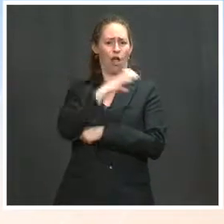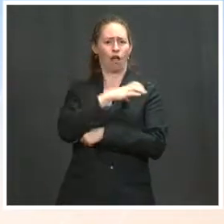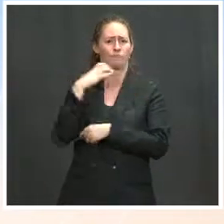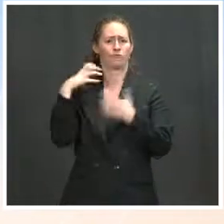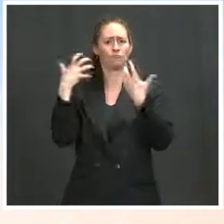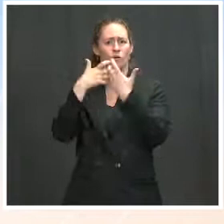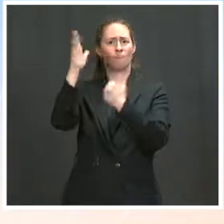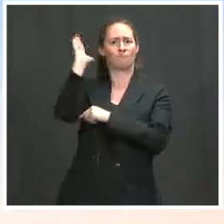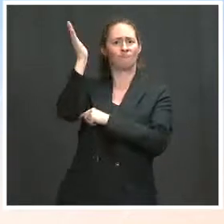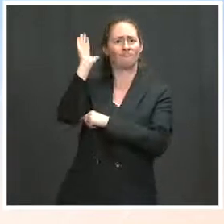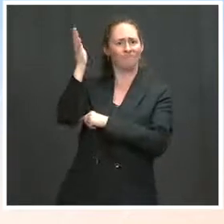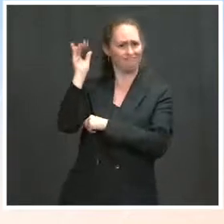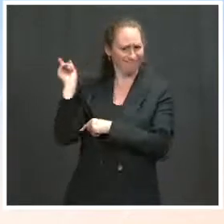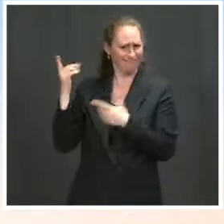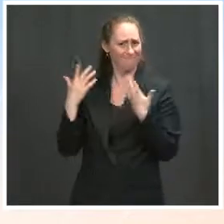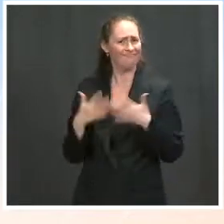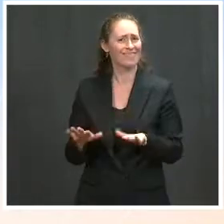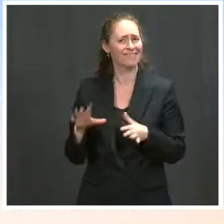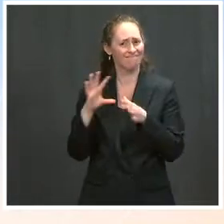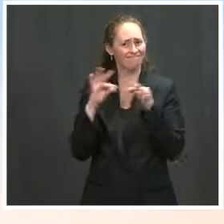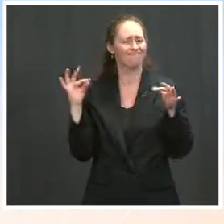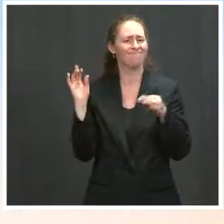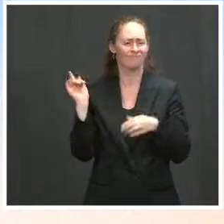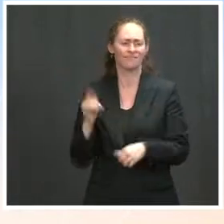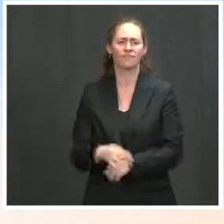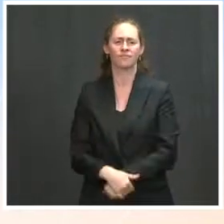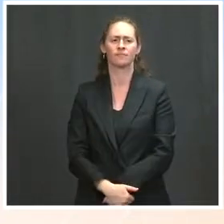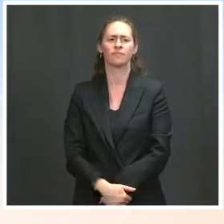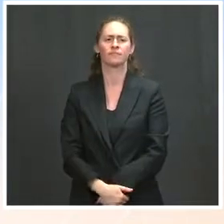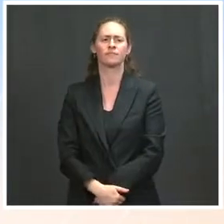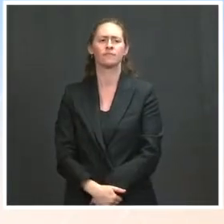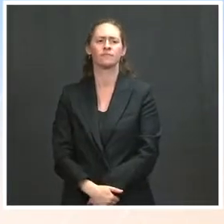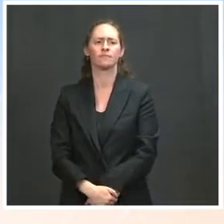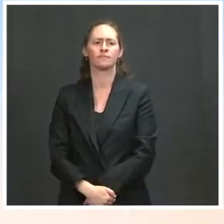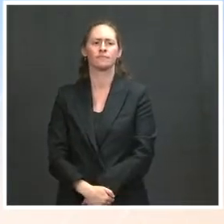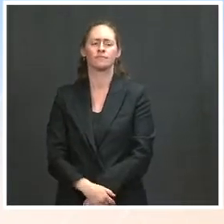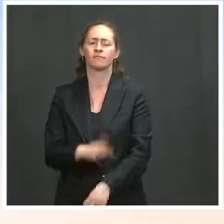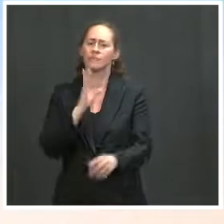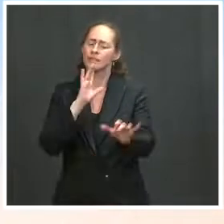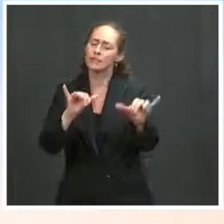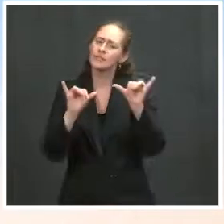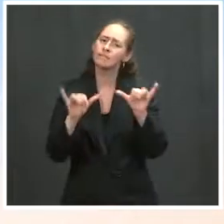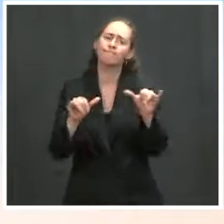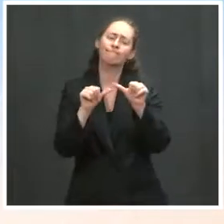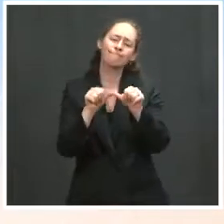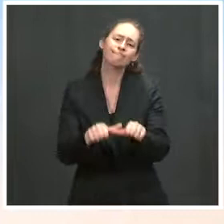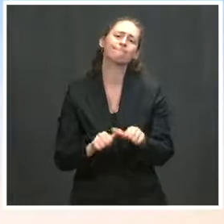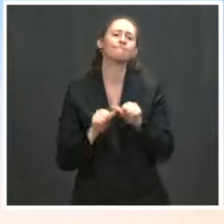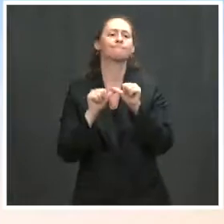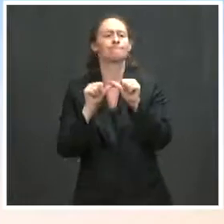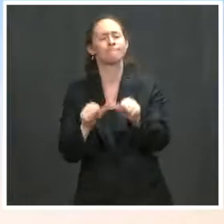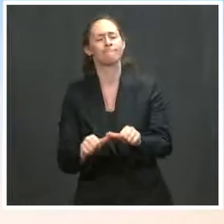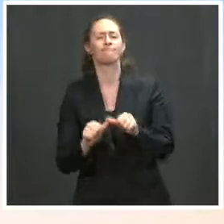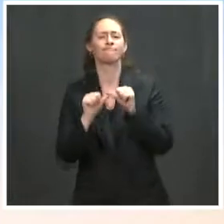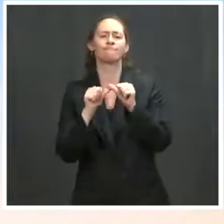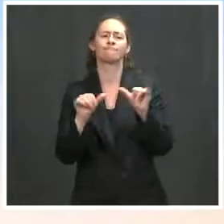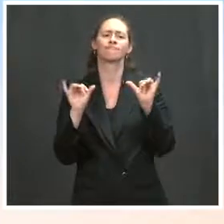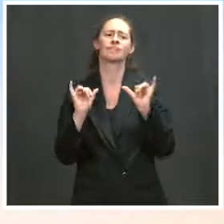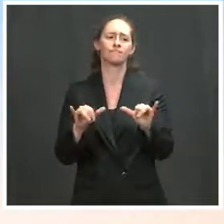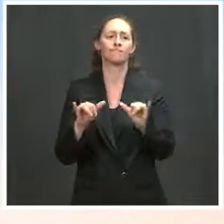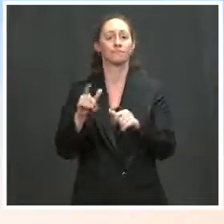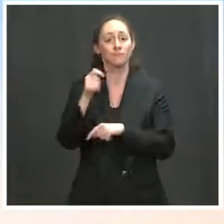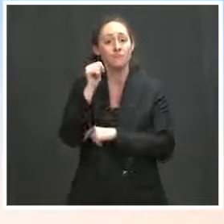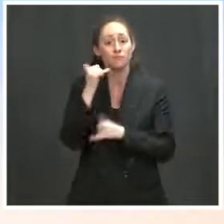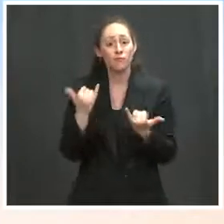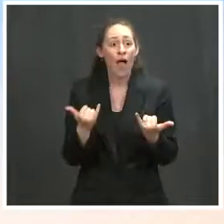Congress, right? His joint Congress speech, and he's going to continue to work on this today, tomorrow, and every day. He